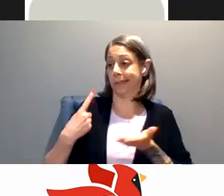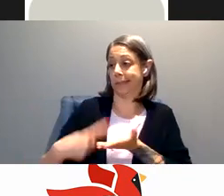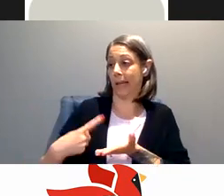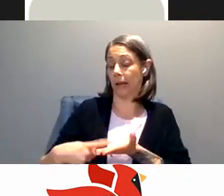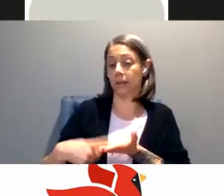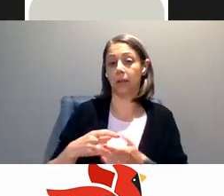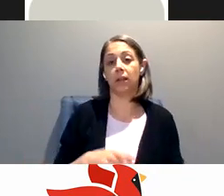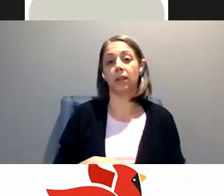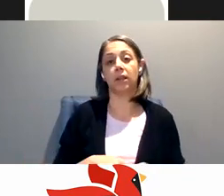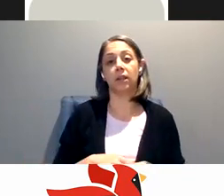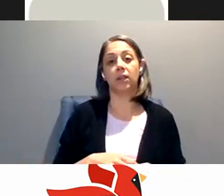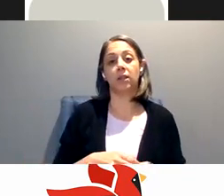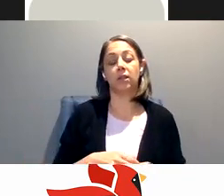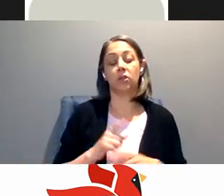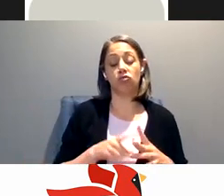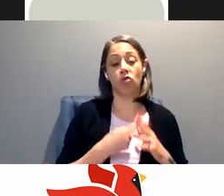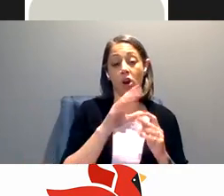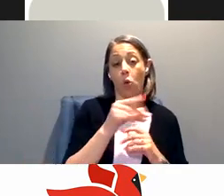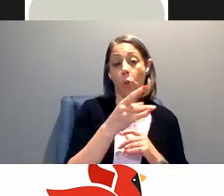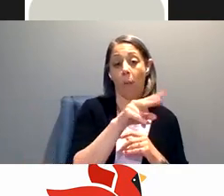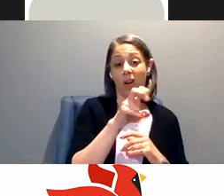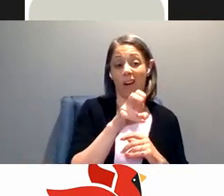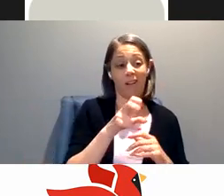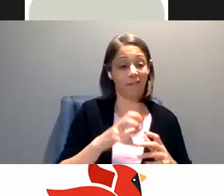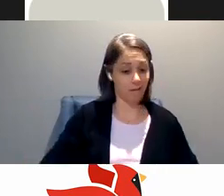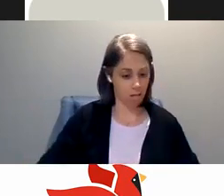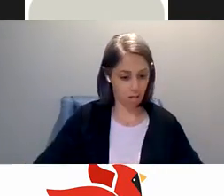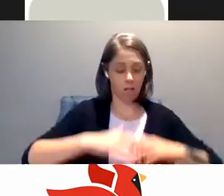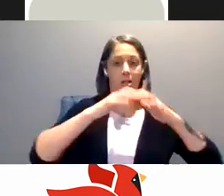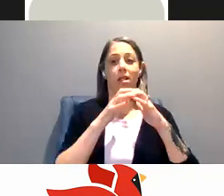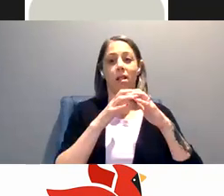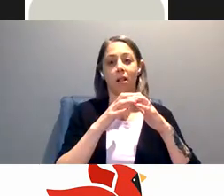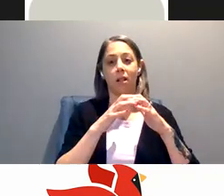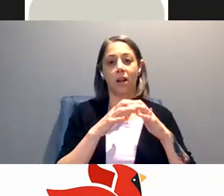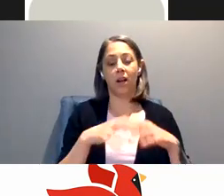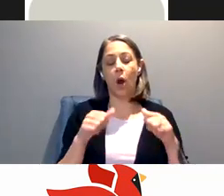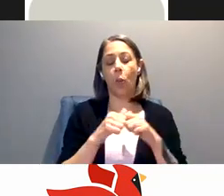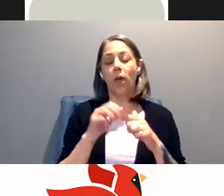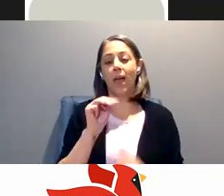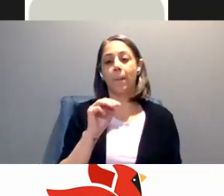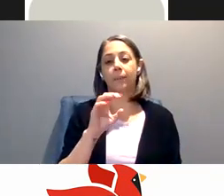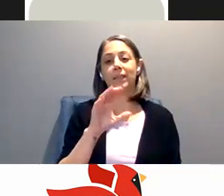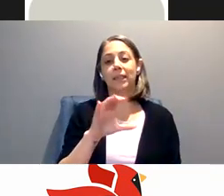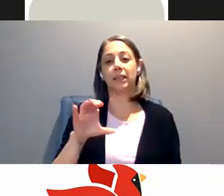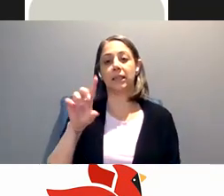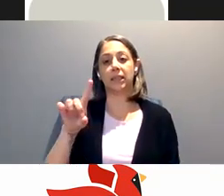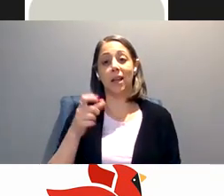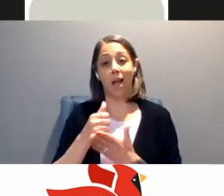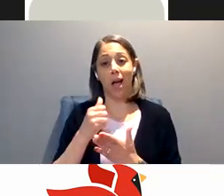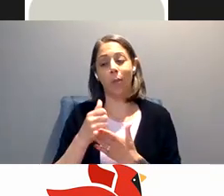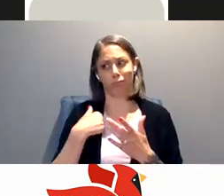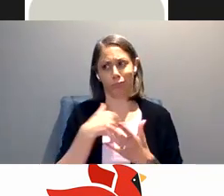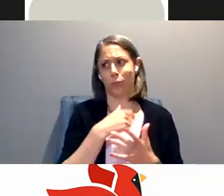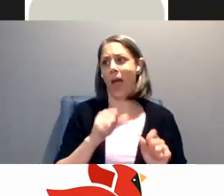starting a cooperative from the ground up. And with MCCD's help, we've been able to do that. Today, we